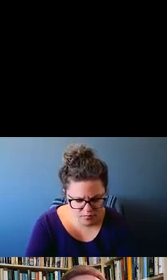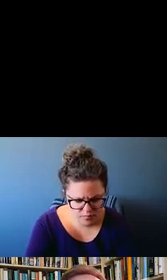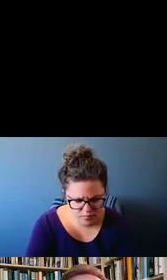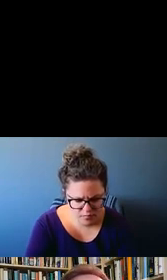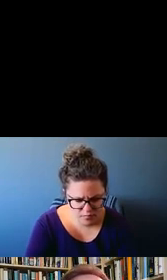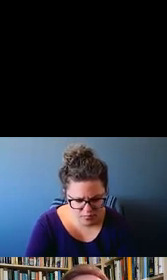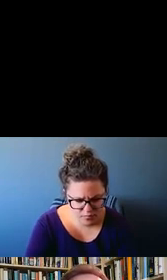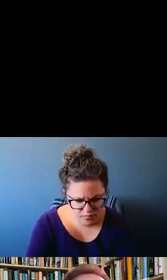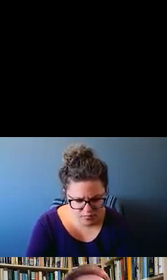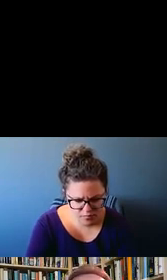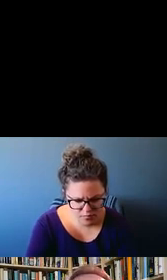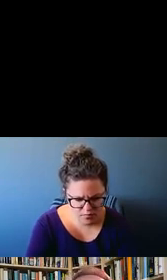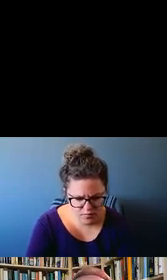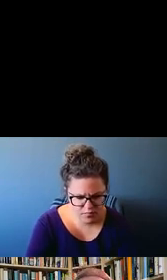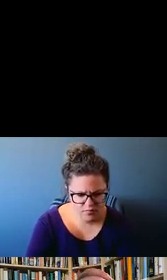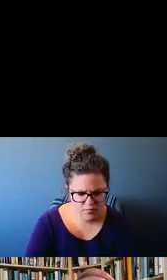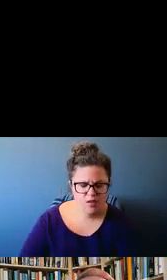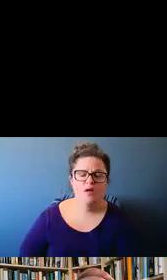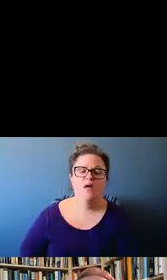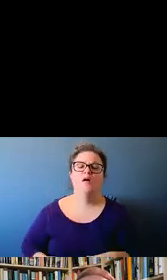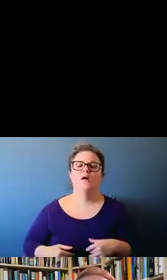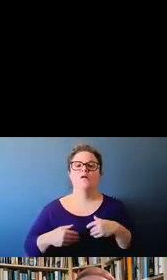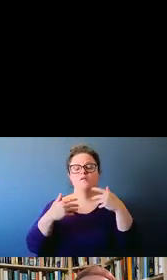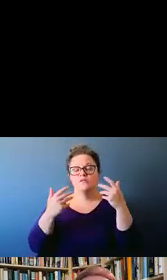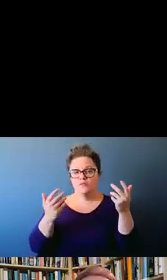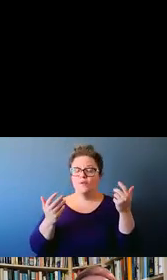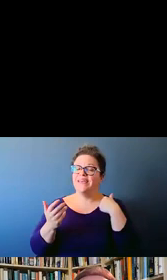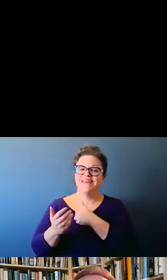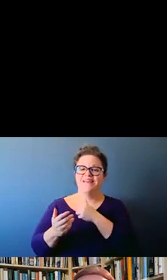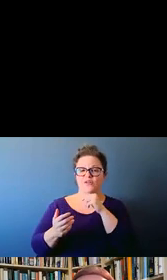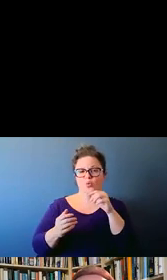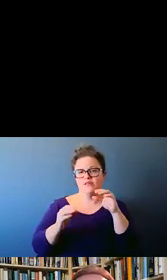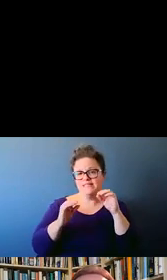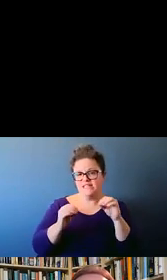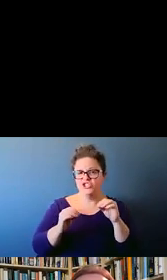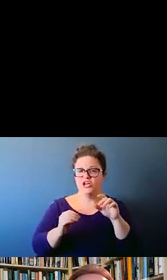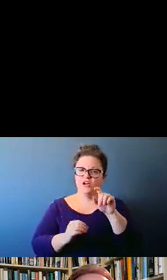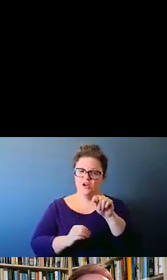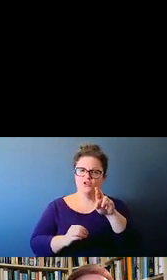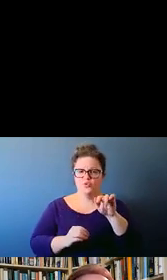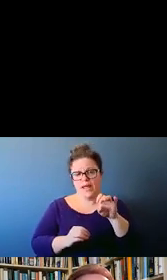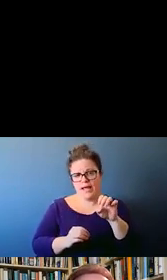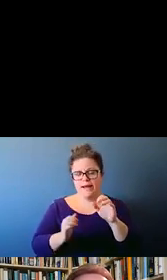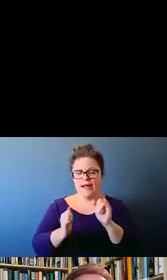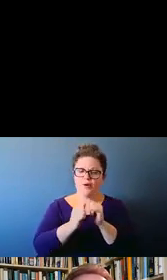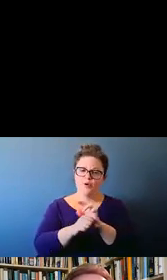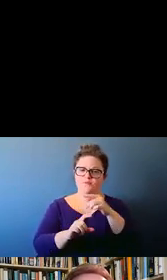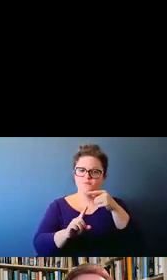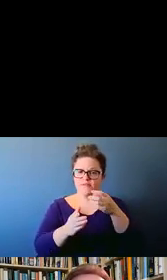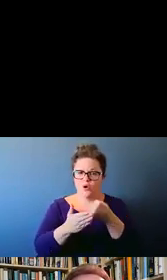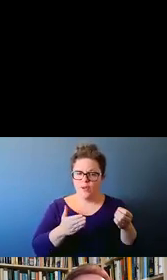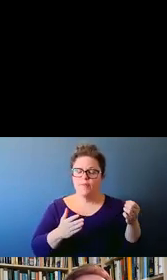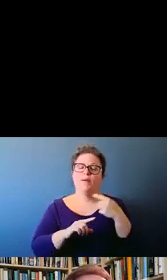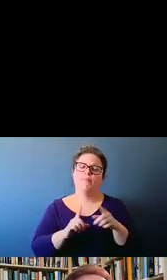use a certain instrument or device, but we offer a skills-based education that helps to prepare you for a